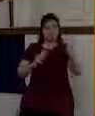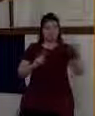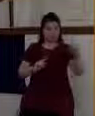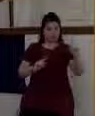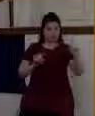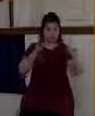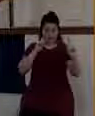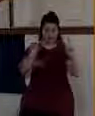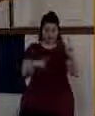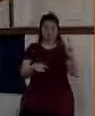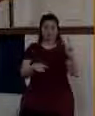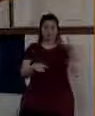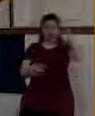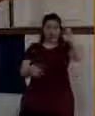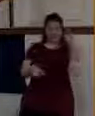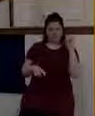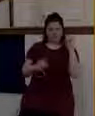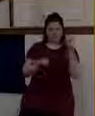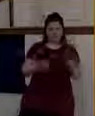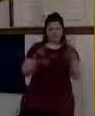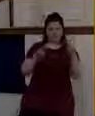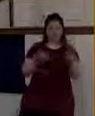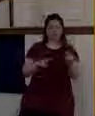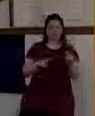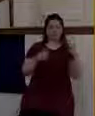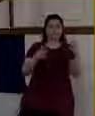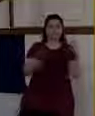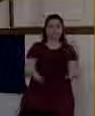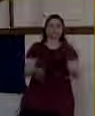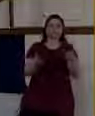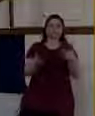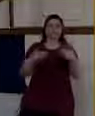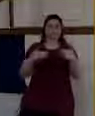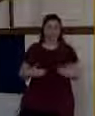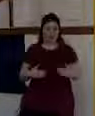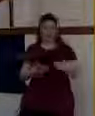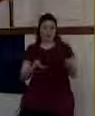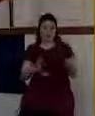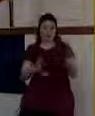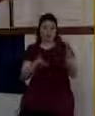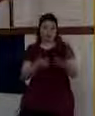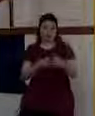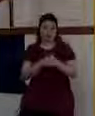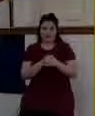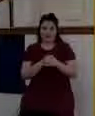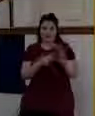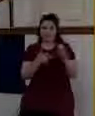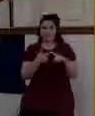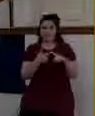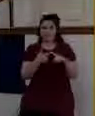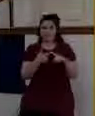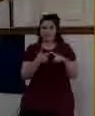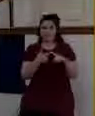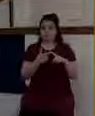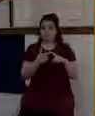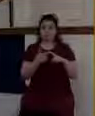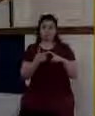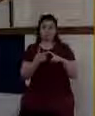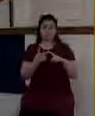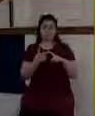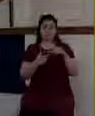and the lion standing by the carcass, and they came and told it in the city where the old prophet dwelt. So sure enough, on his